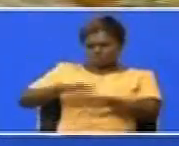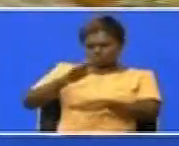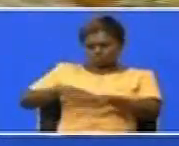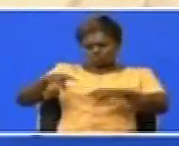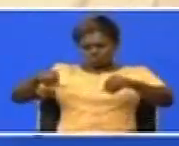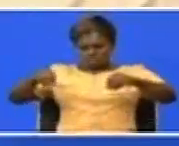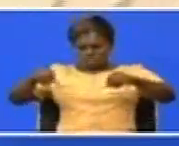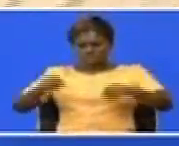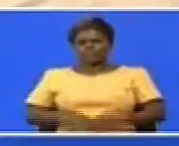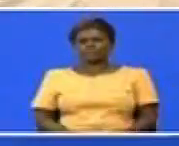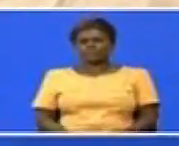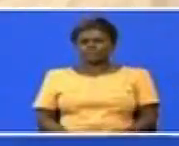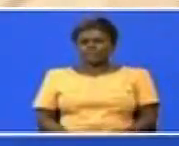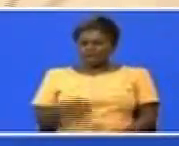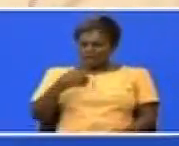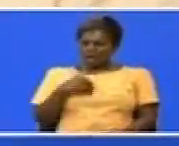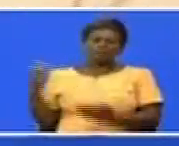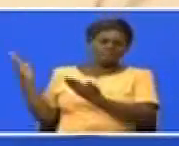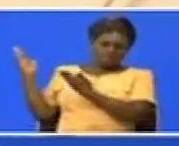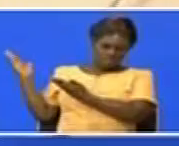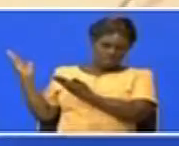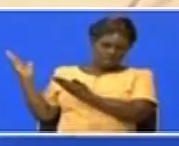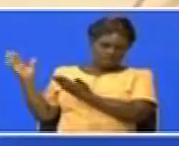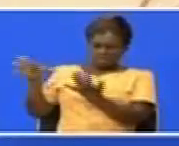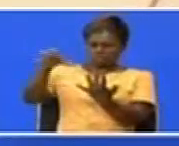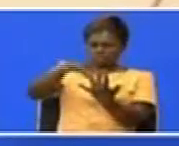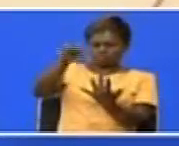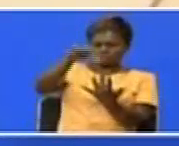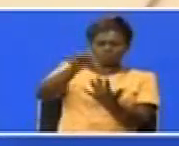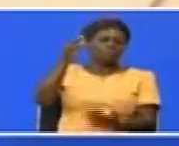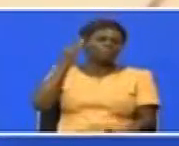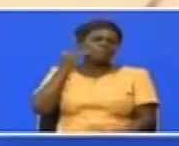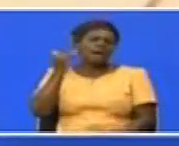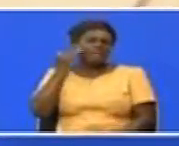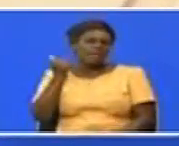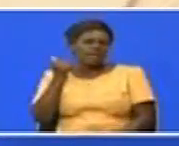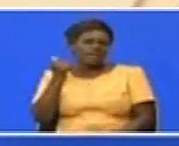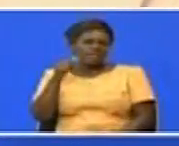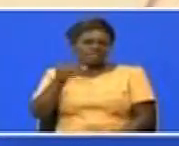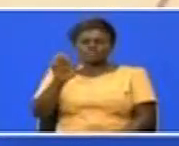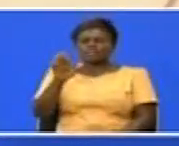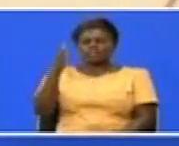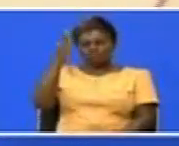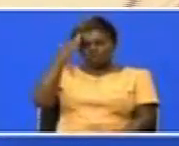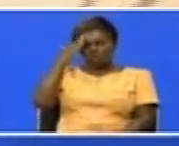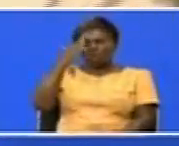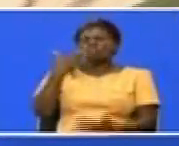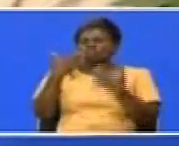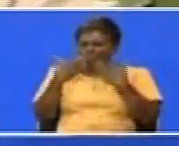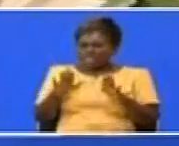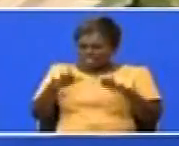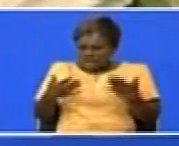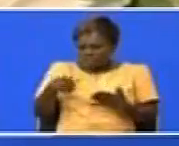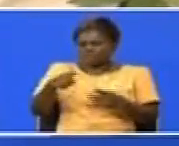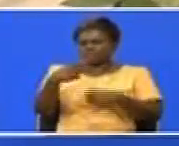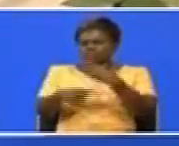characteristics to their offsprings. What we have here is the selected mothers. We know who they are. They have been coded because we know exactly who